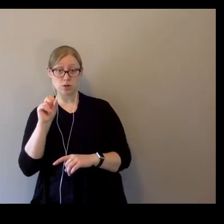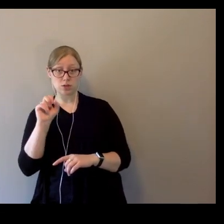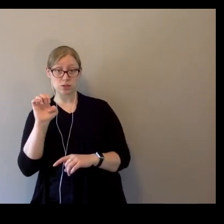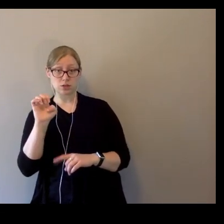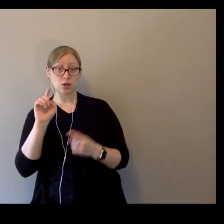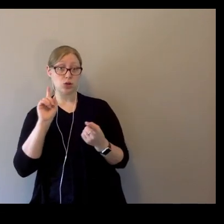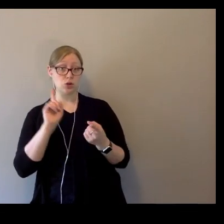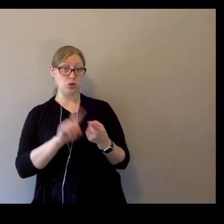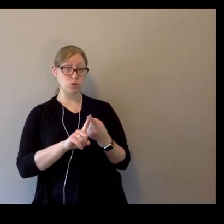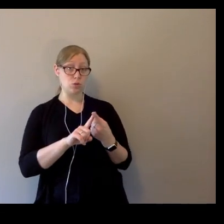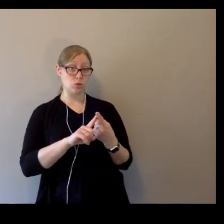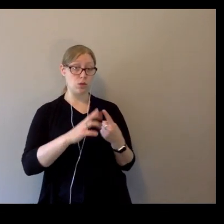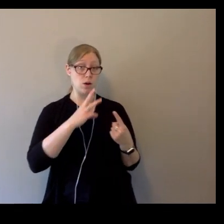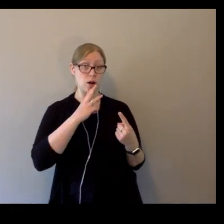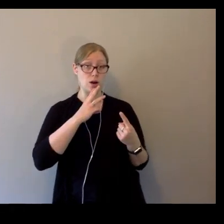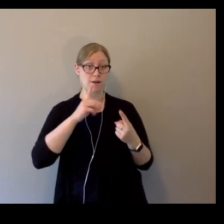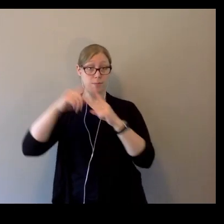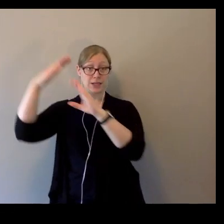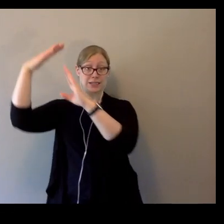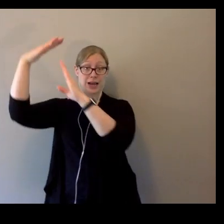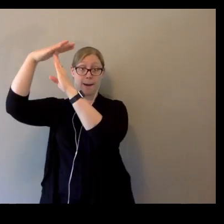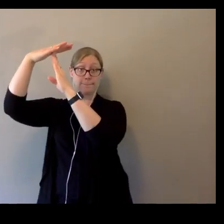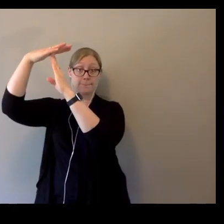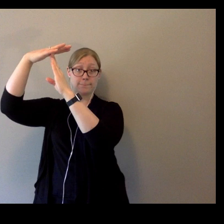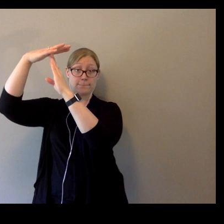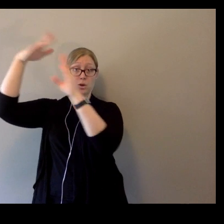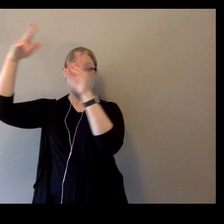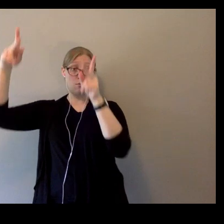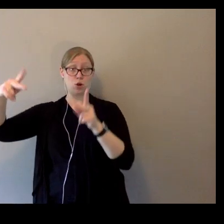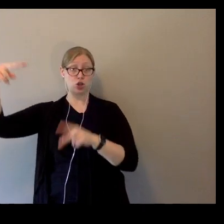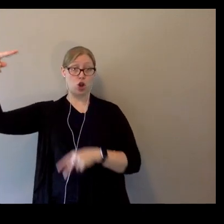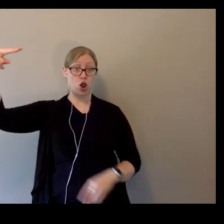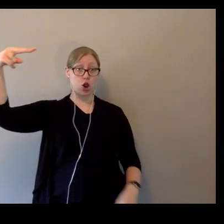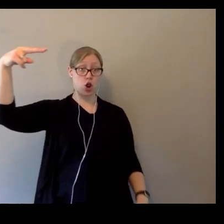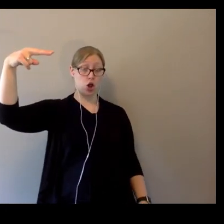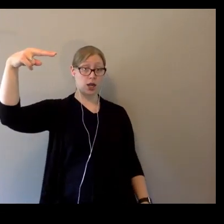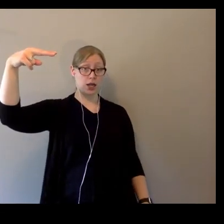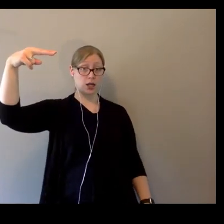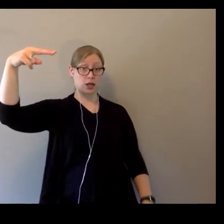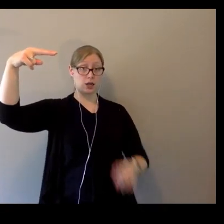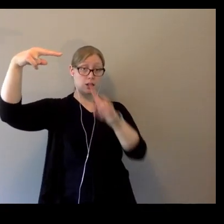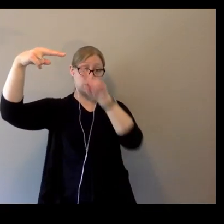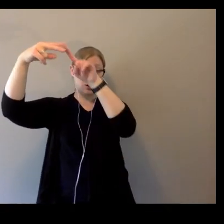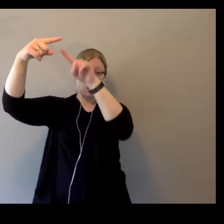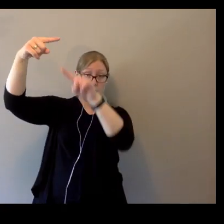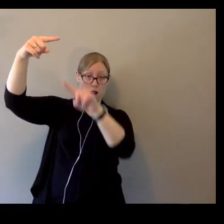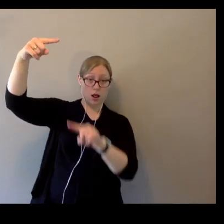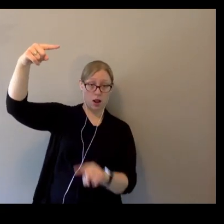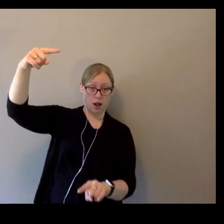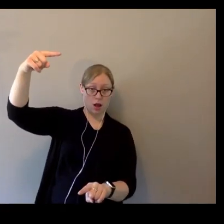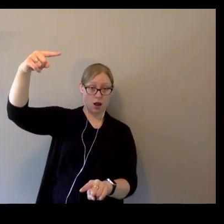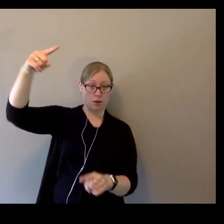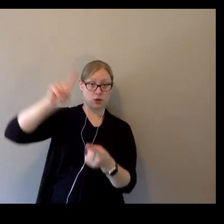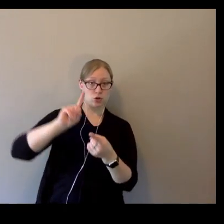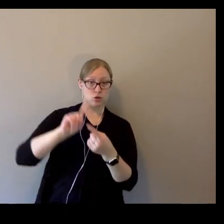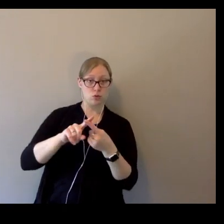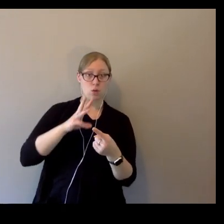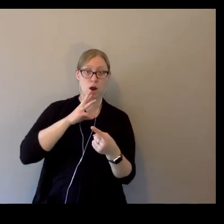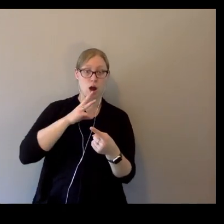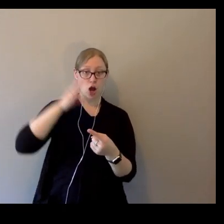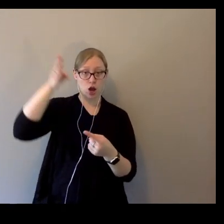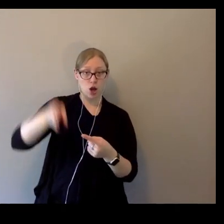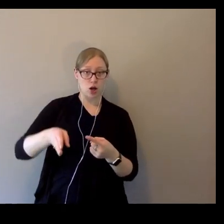water, the top of the lighthouse where the guy's looking out to the water, is going to be the same as this distance right